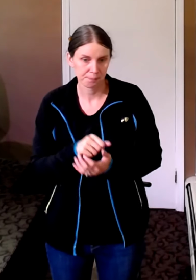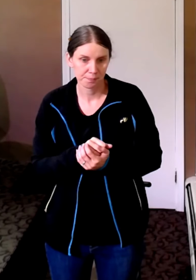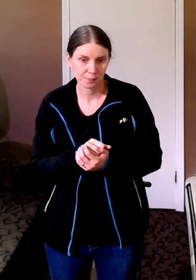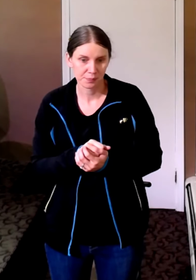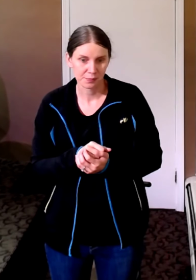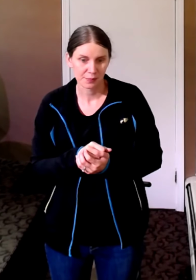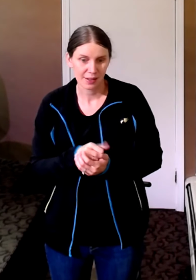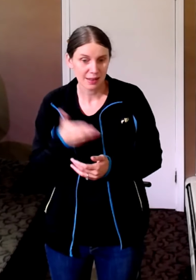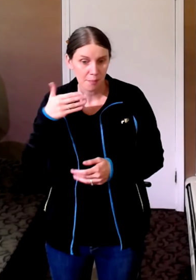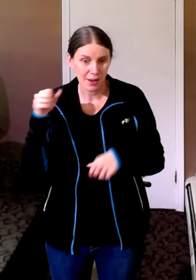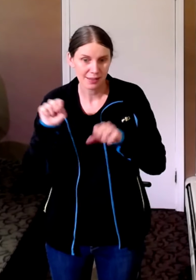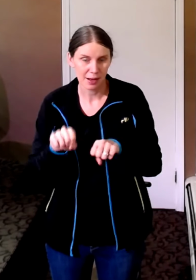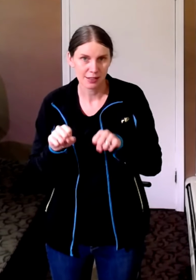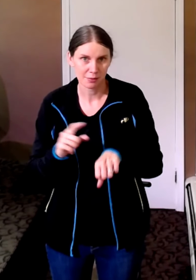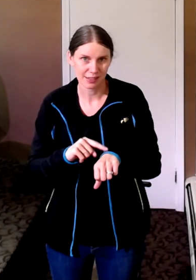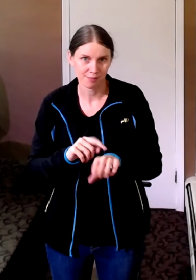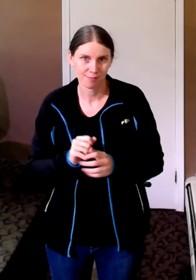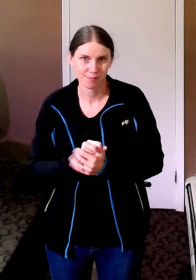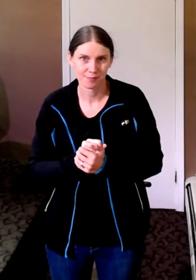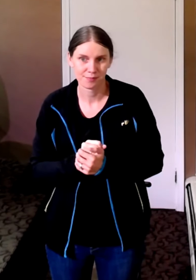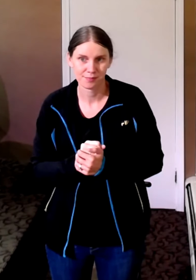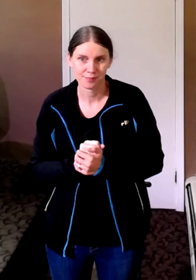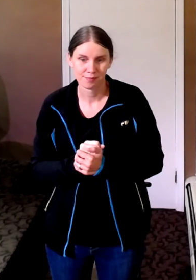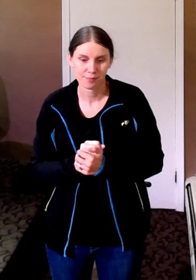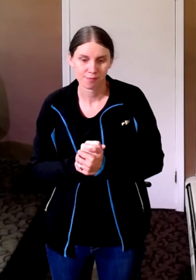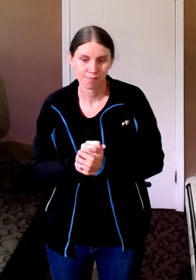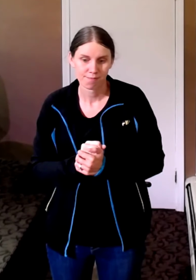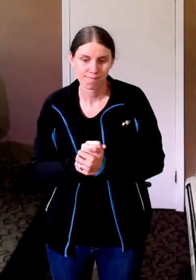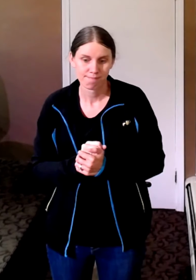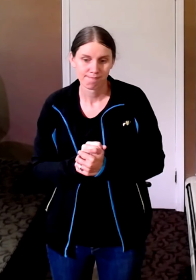at the best rate that they could.